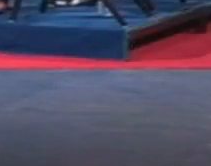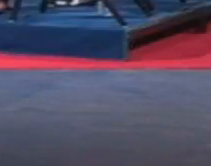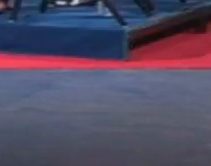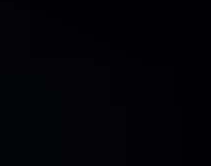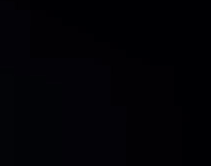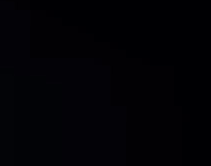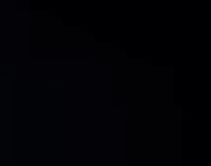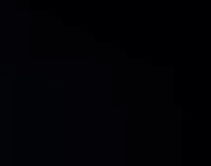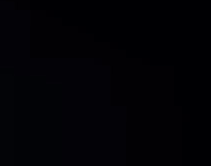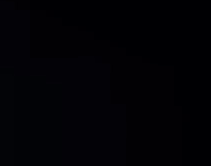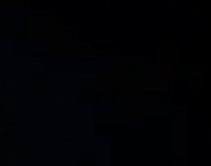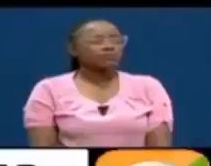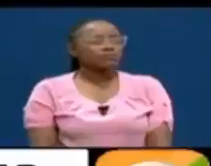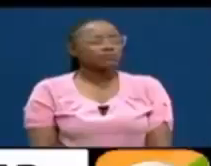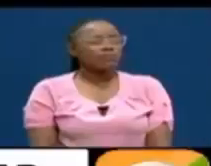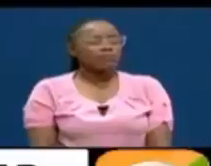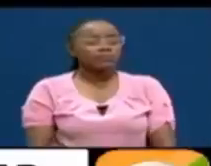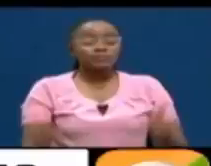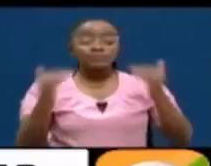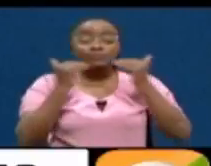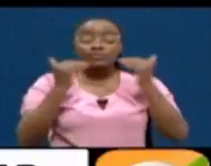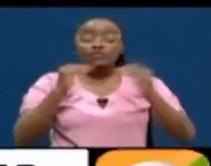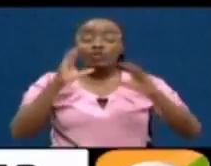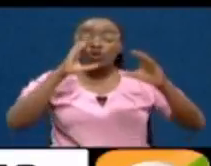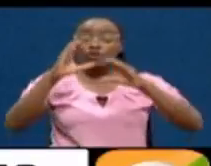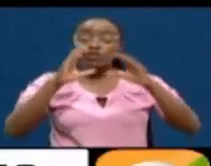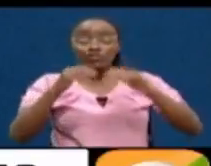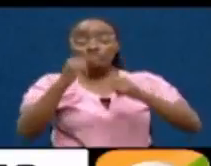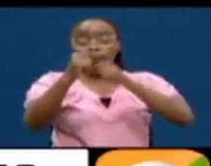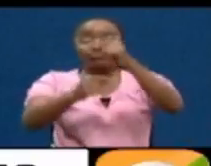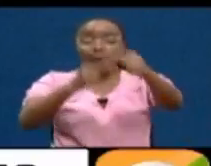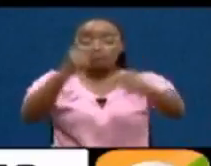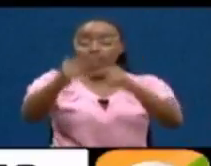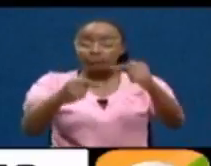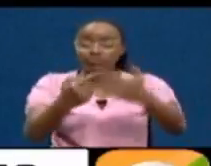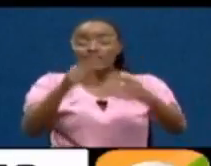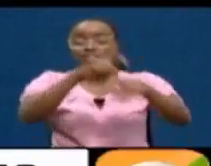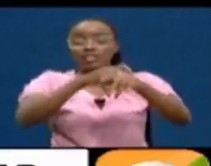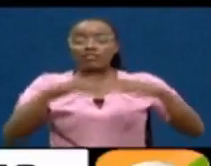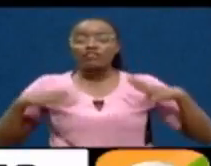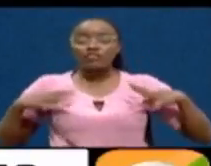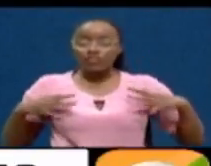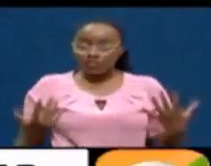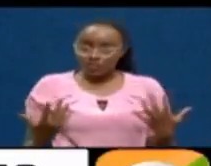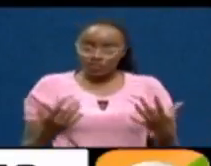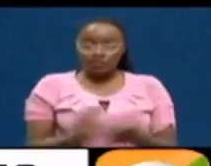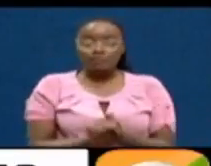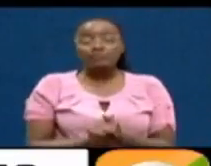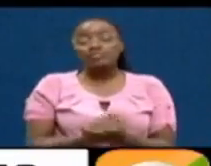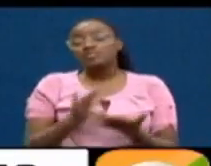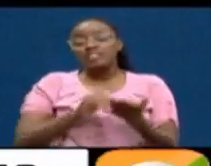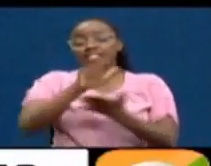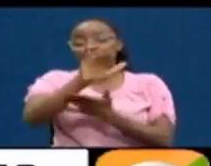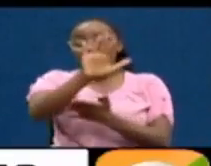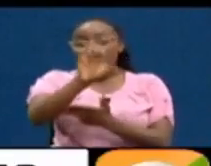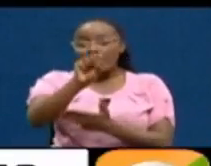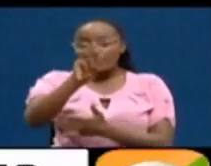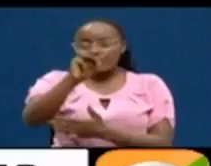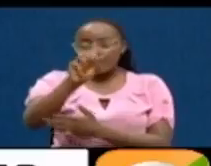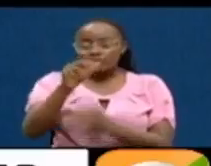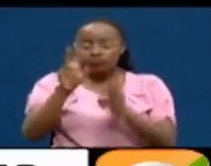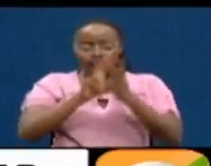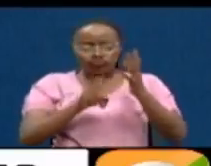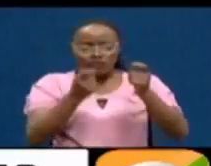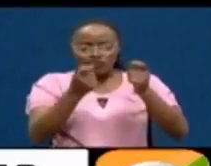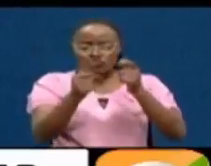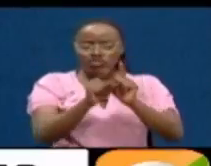All right, thank you so much for staying with the Monday Report. The conversation was still going on during the break. Let's rope you in. Keep the views coming. I was actually just looking at